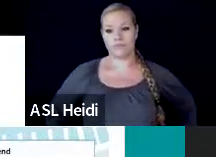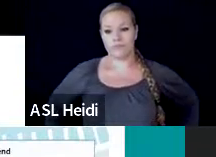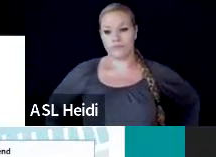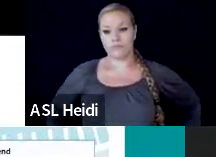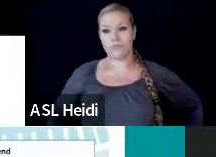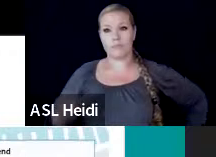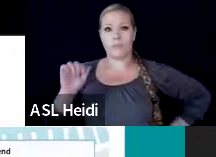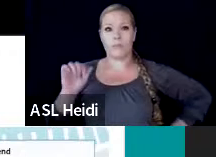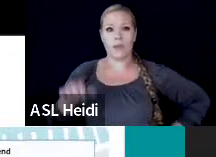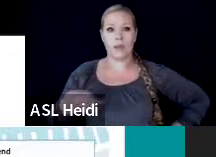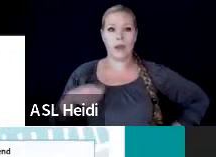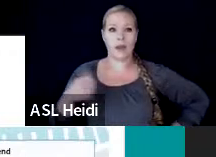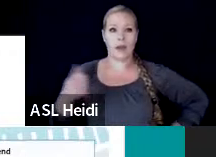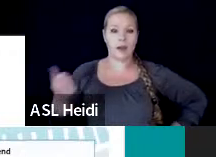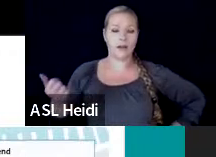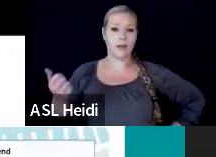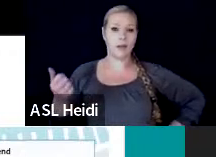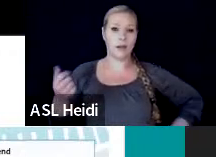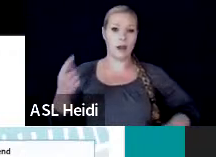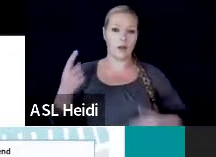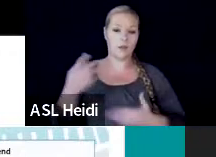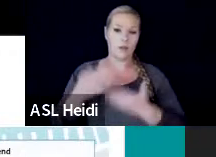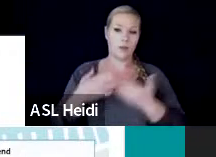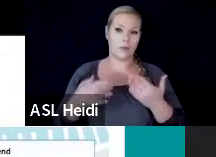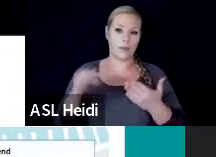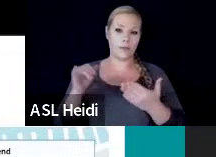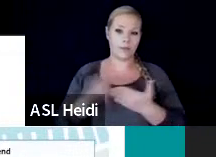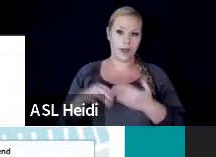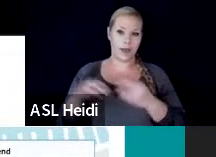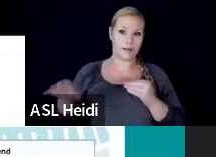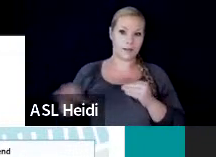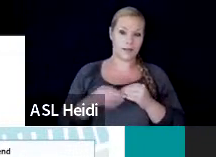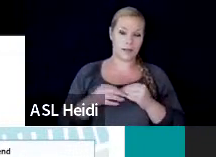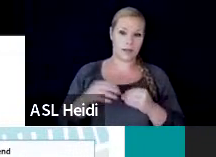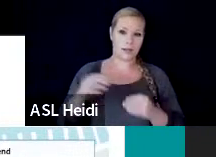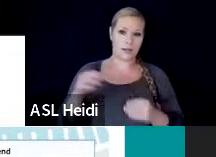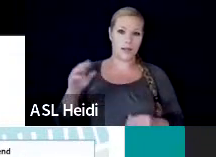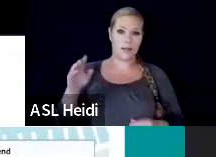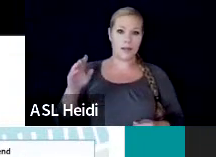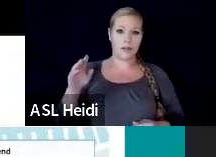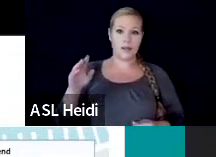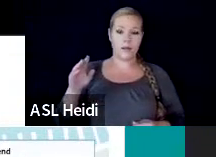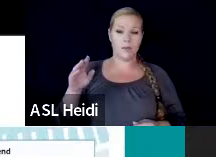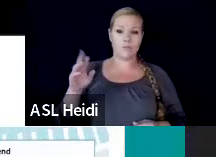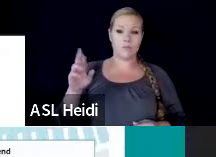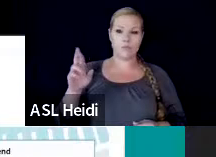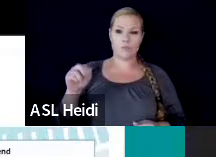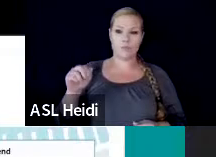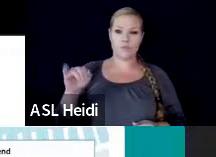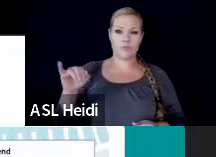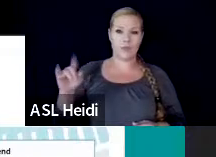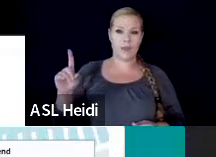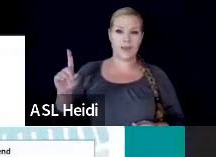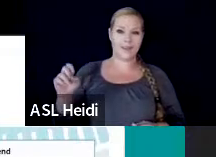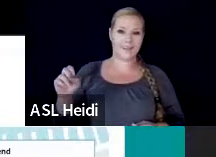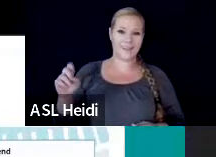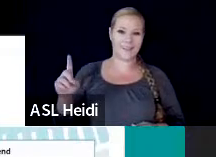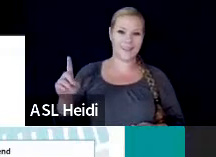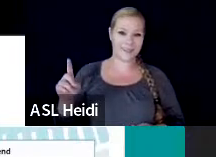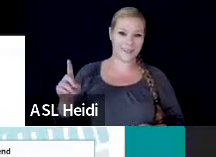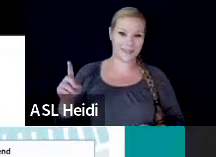Another element that's added is a braided ramp. So what do we mean by braided ramp? It's